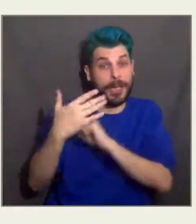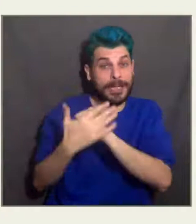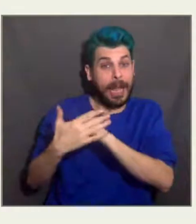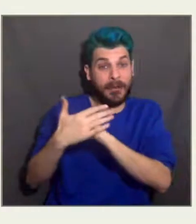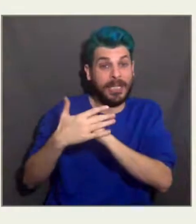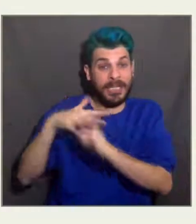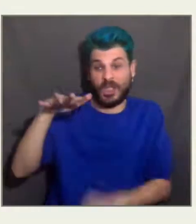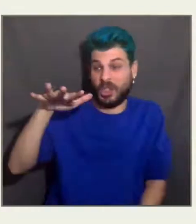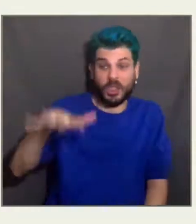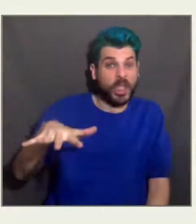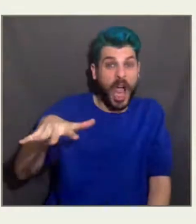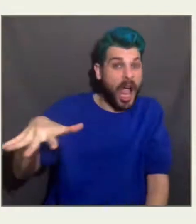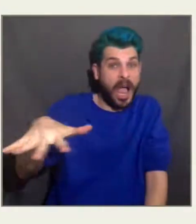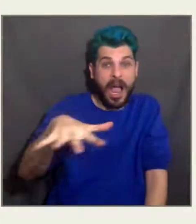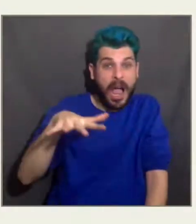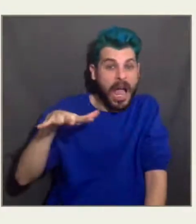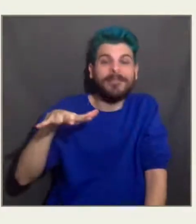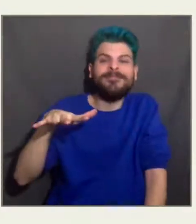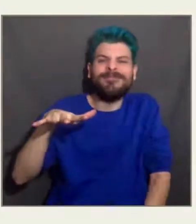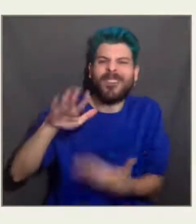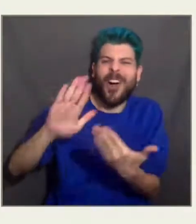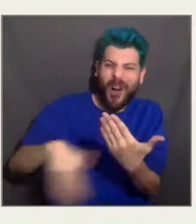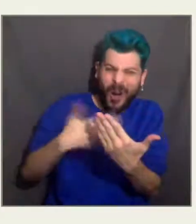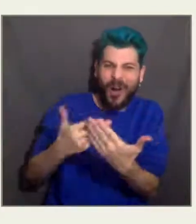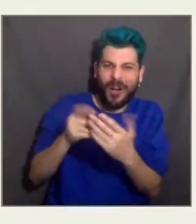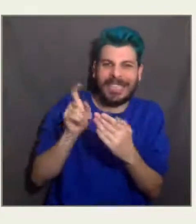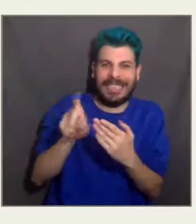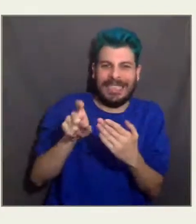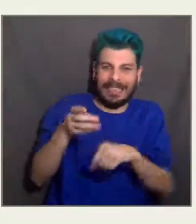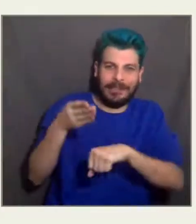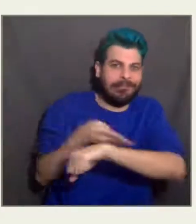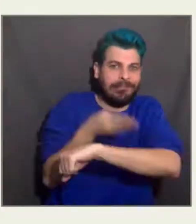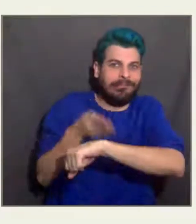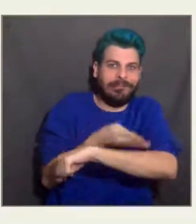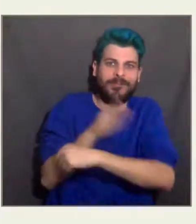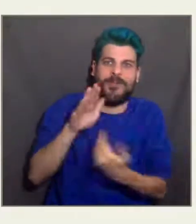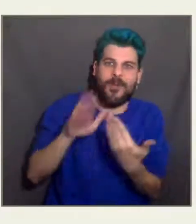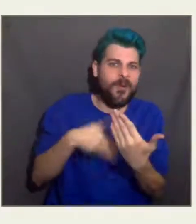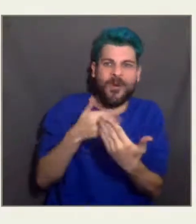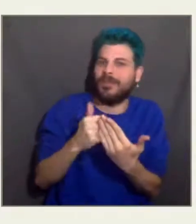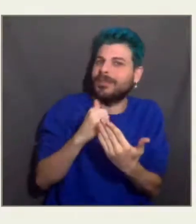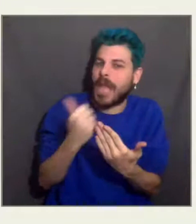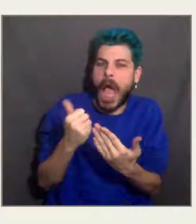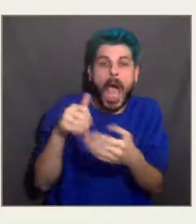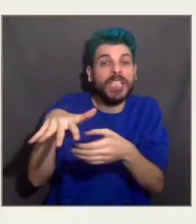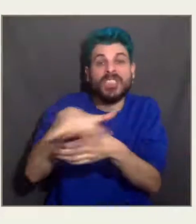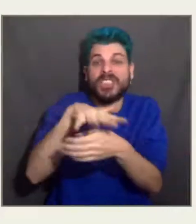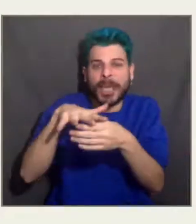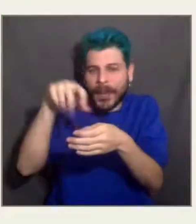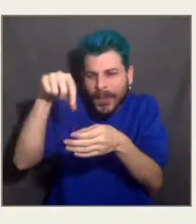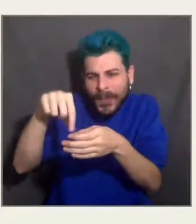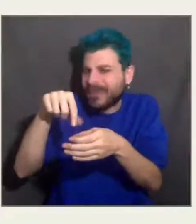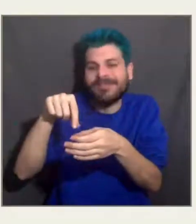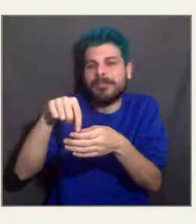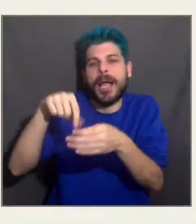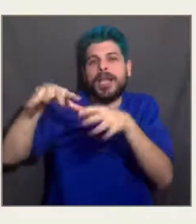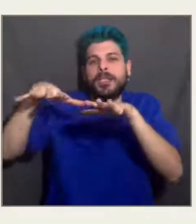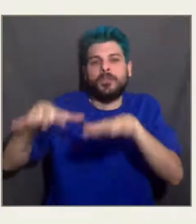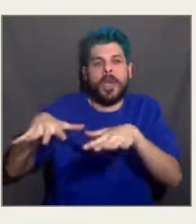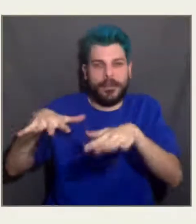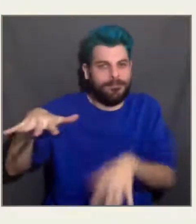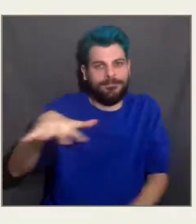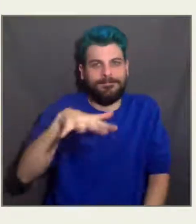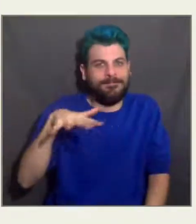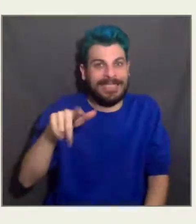his need of investment. And so what I would say is that is part and parcel of the work that we do in the background while we are